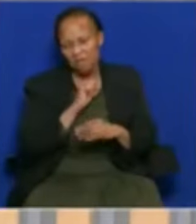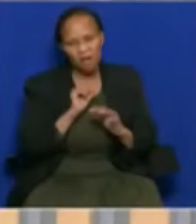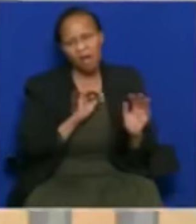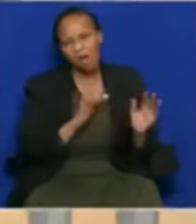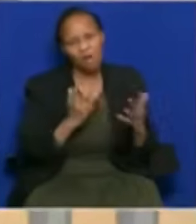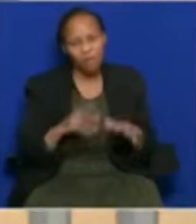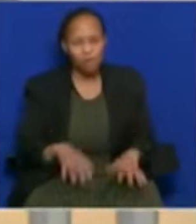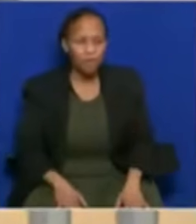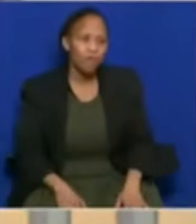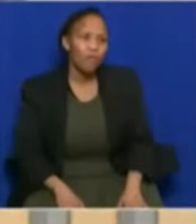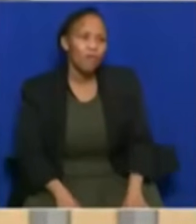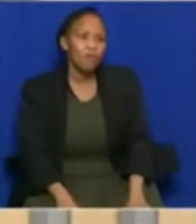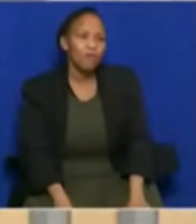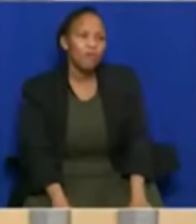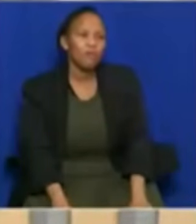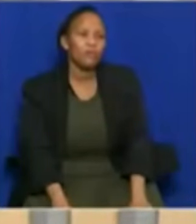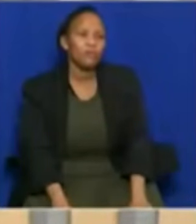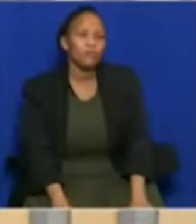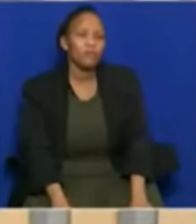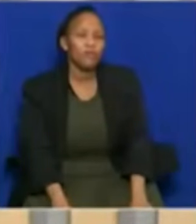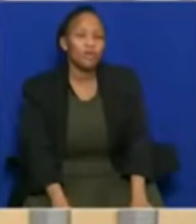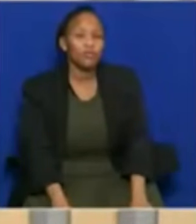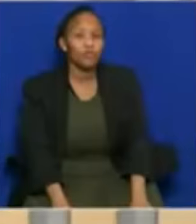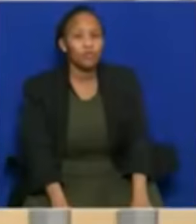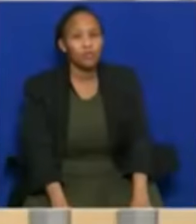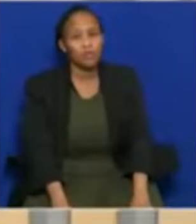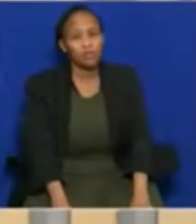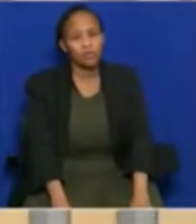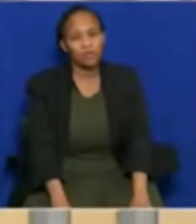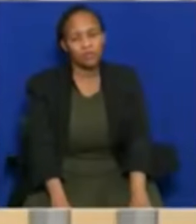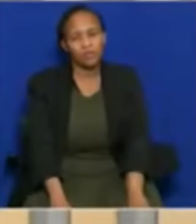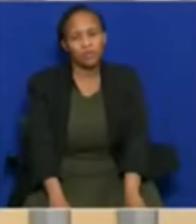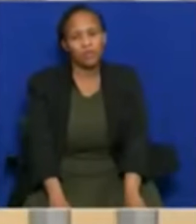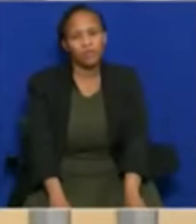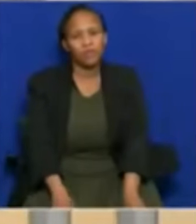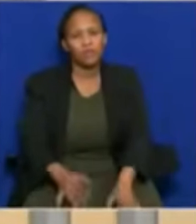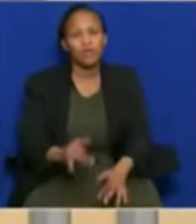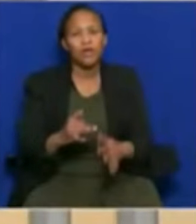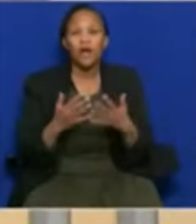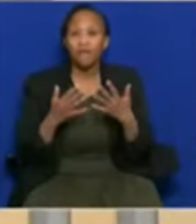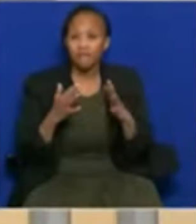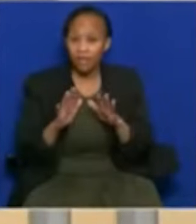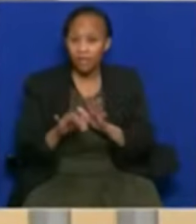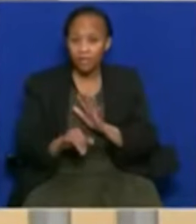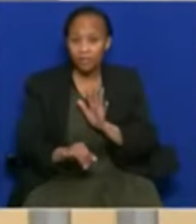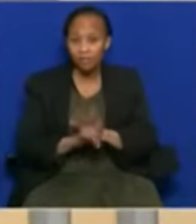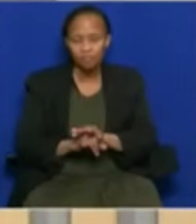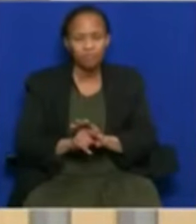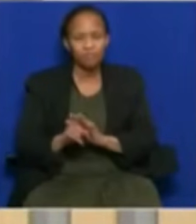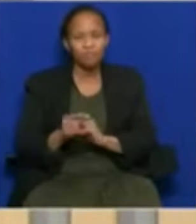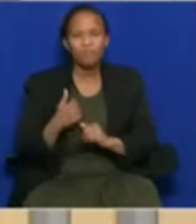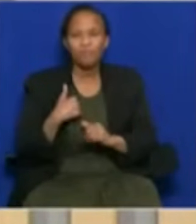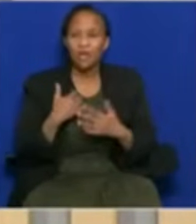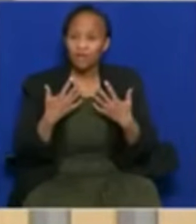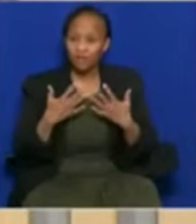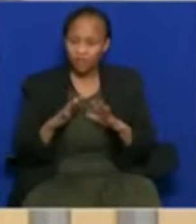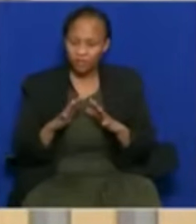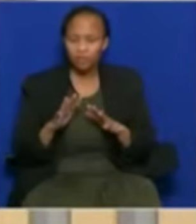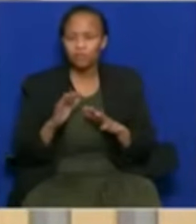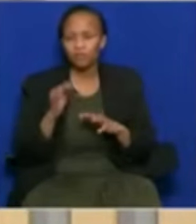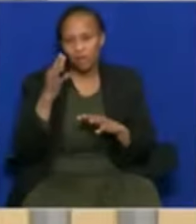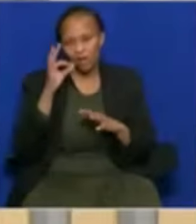Thank you, Chair. As I indicated, that I spoke to the prosecutor before I left, but during the